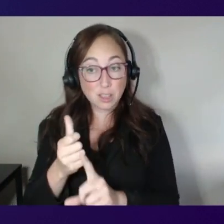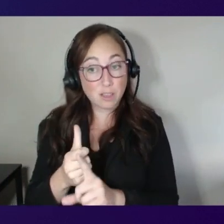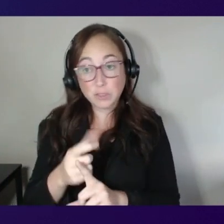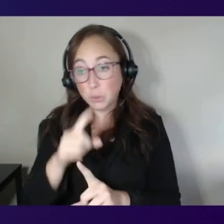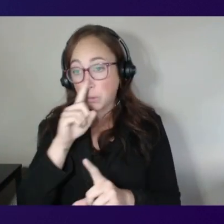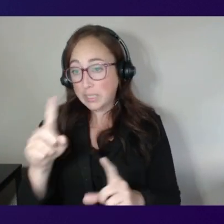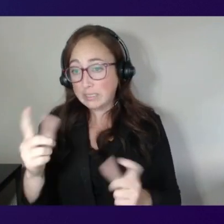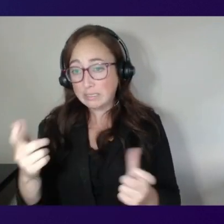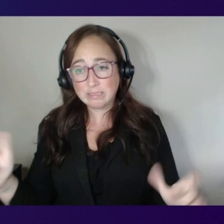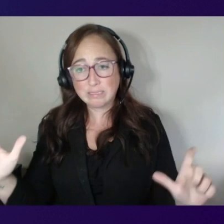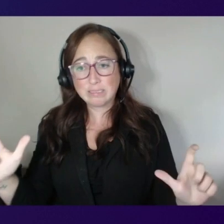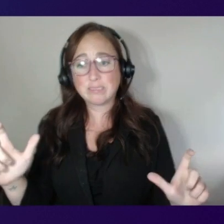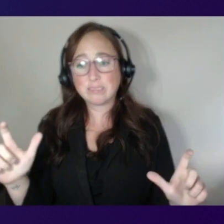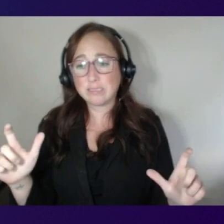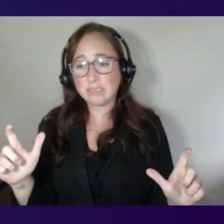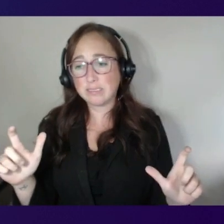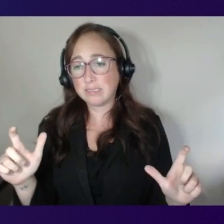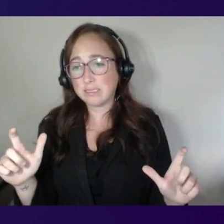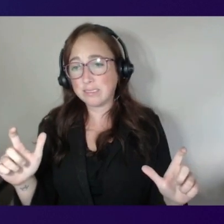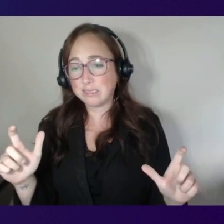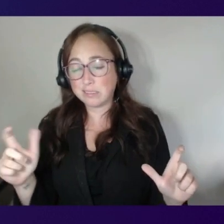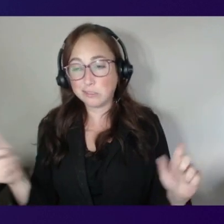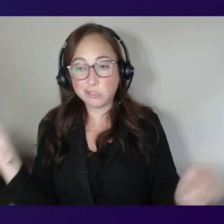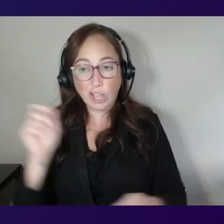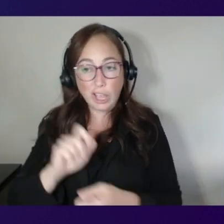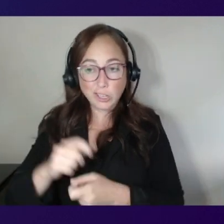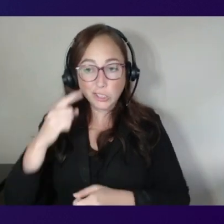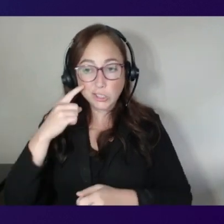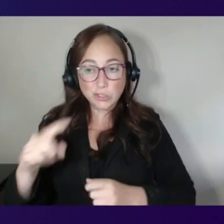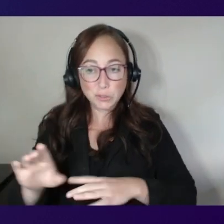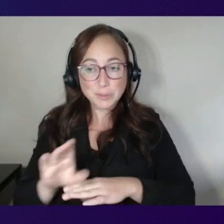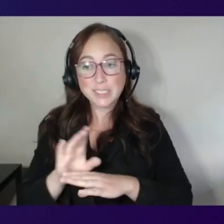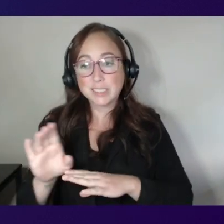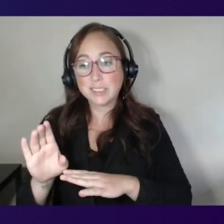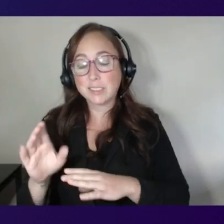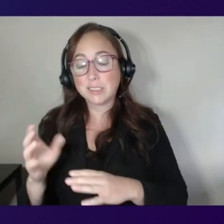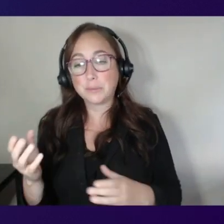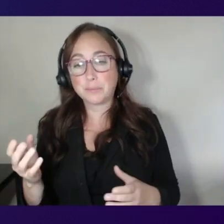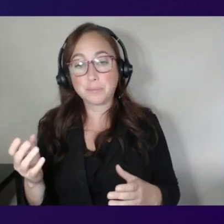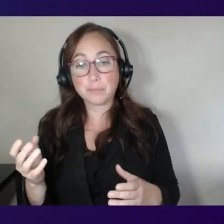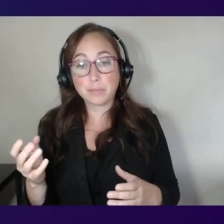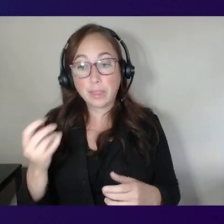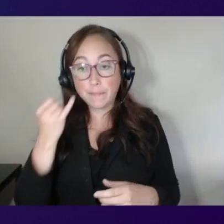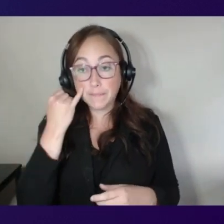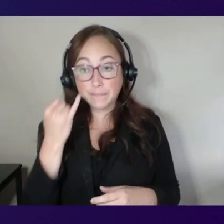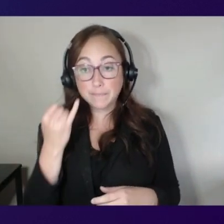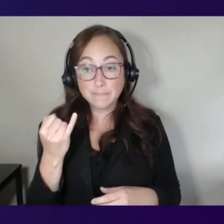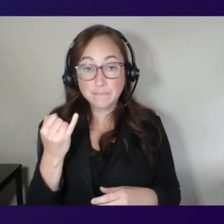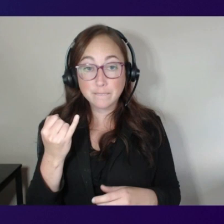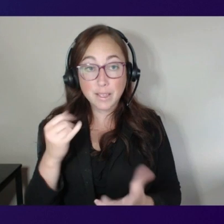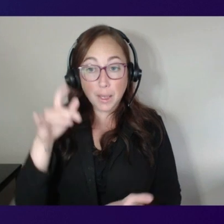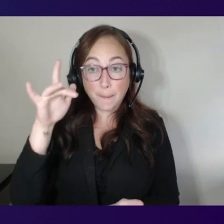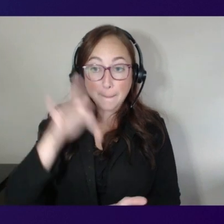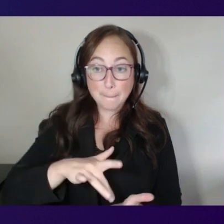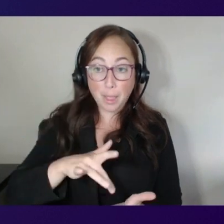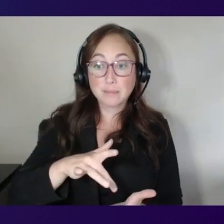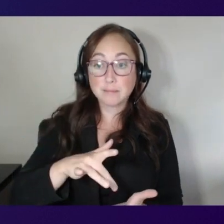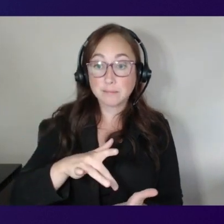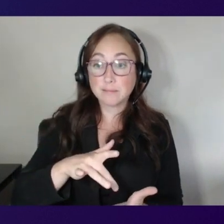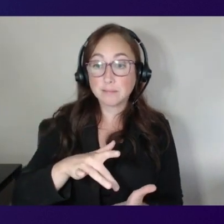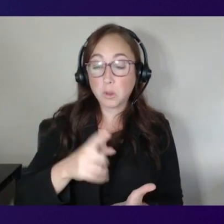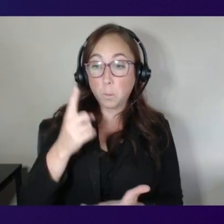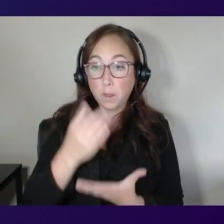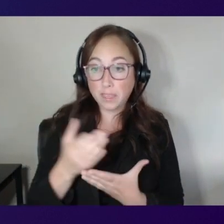massive transformation for a business. If the button for one thing on someone's desktop has